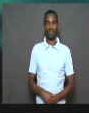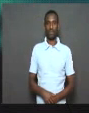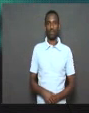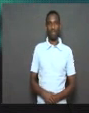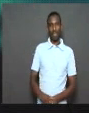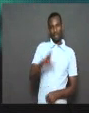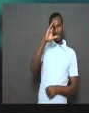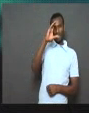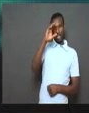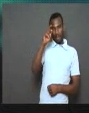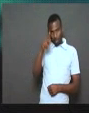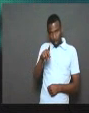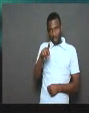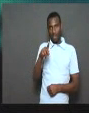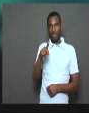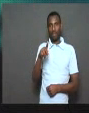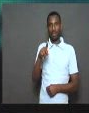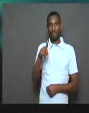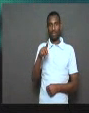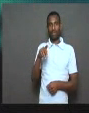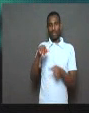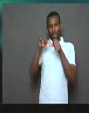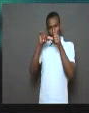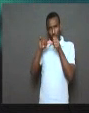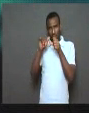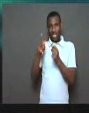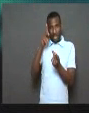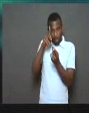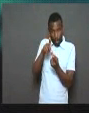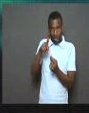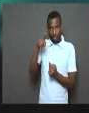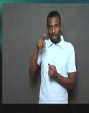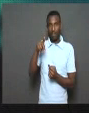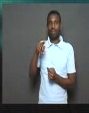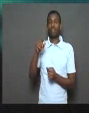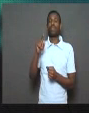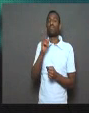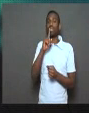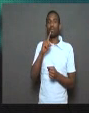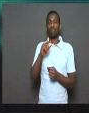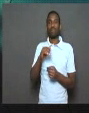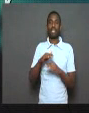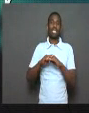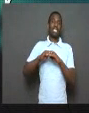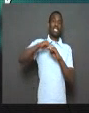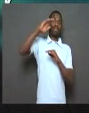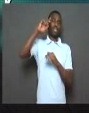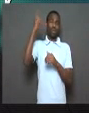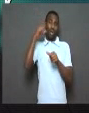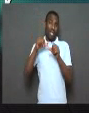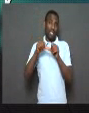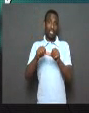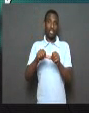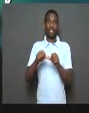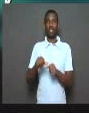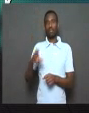Molar heat capacity at constant pressure is always greater than the